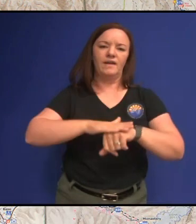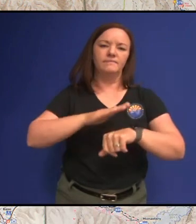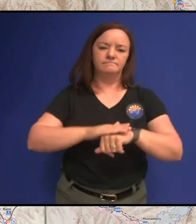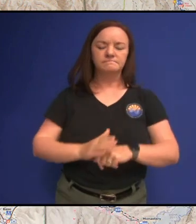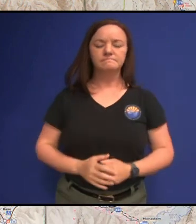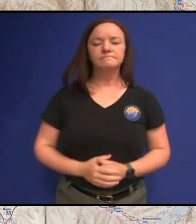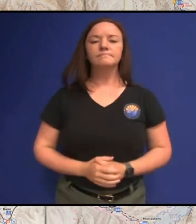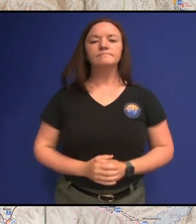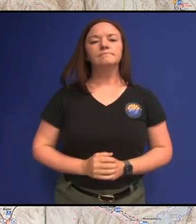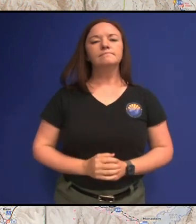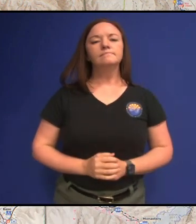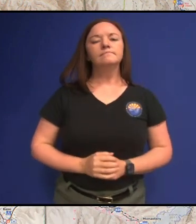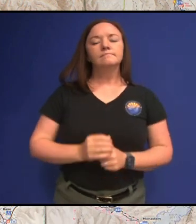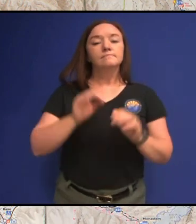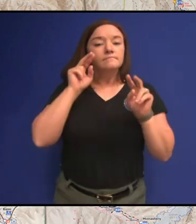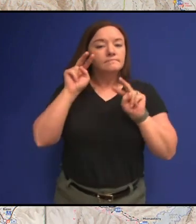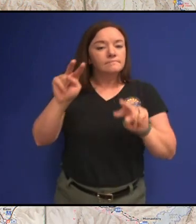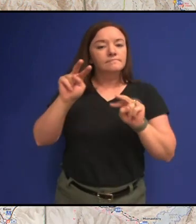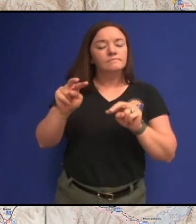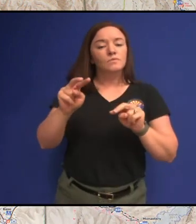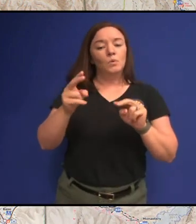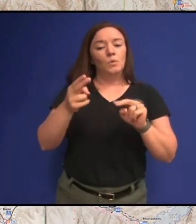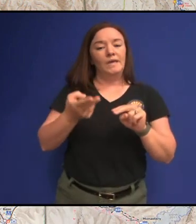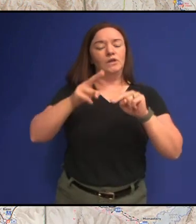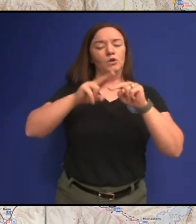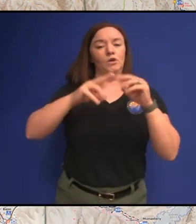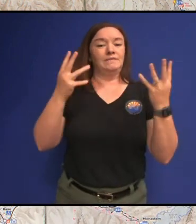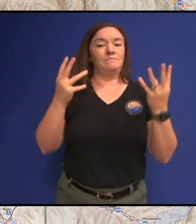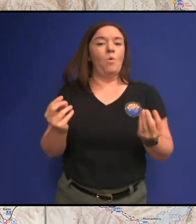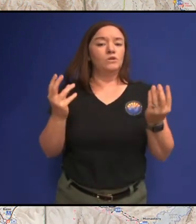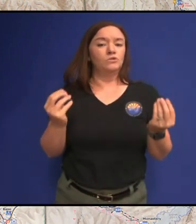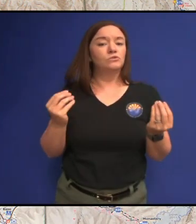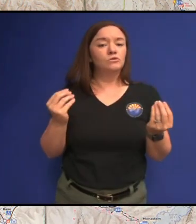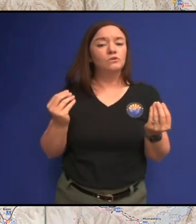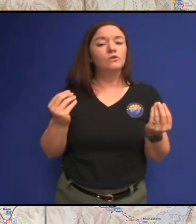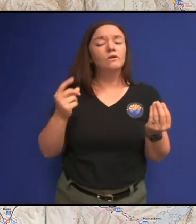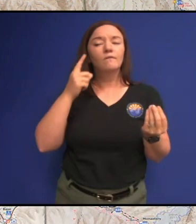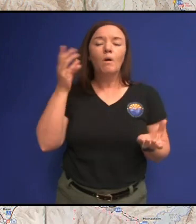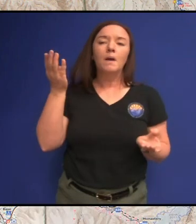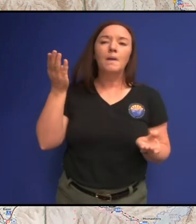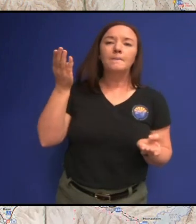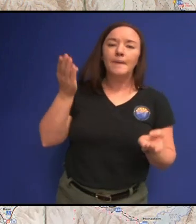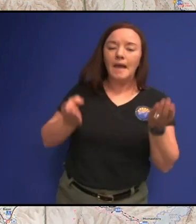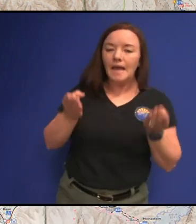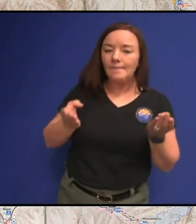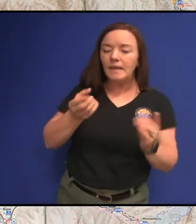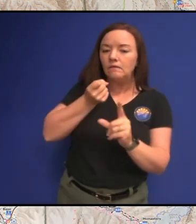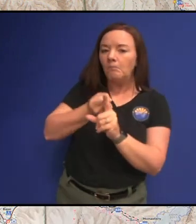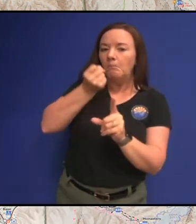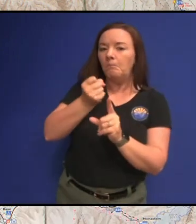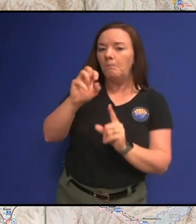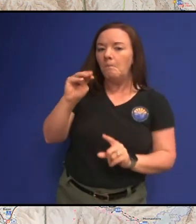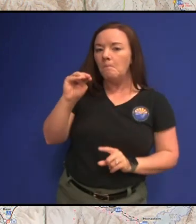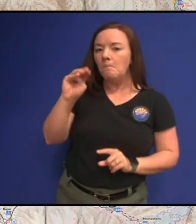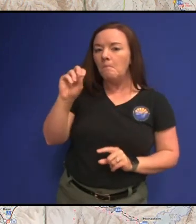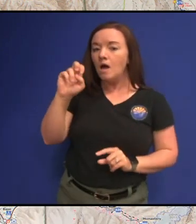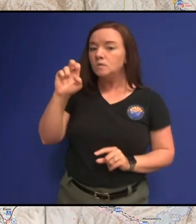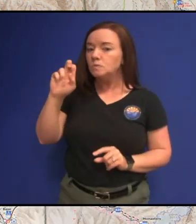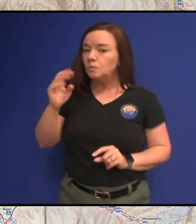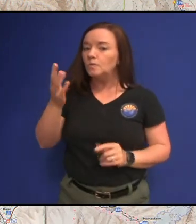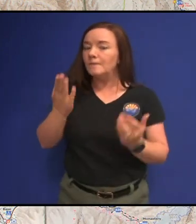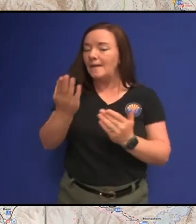some increased moisture signals for possibly, maybe onset of monsoonal moisture towards the end of next week